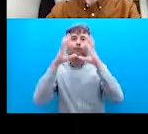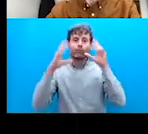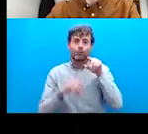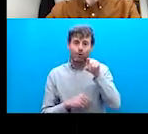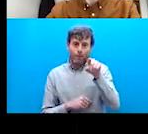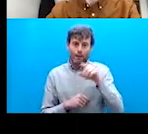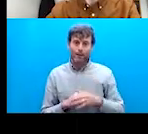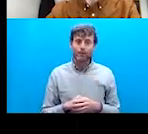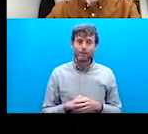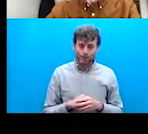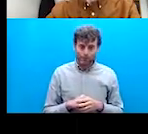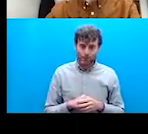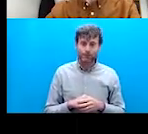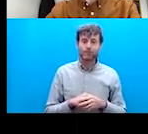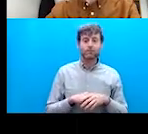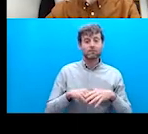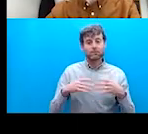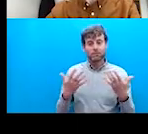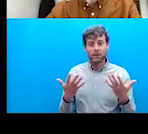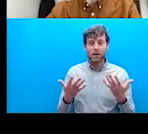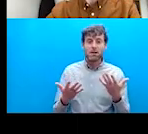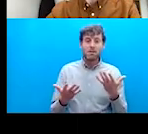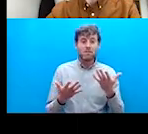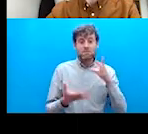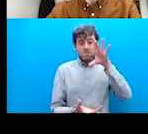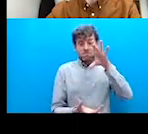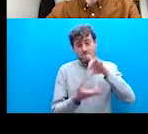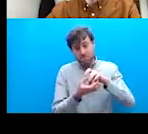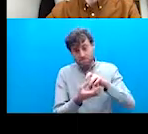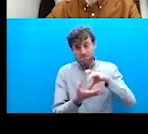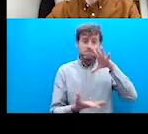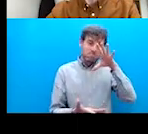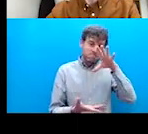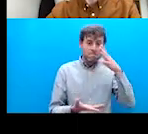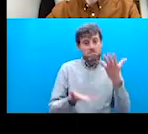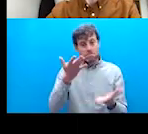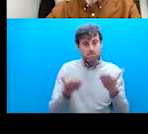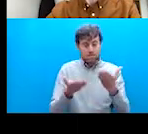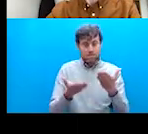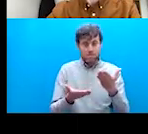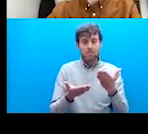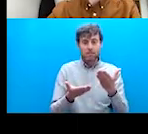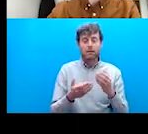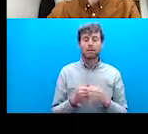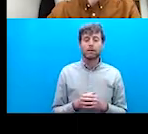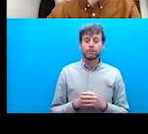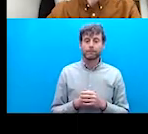no correspondence at all with what happens in the G stream, so with strictly syntactic